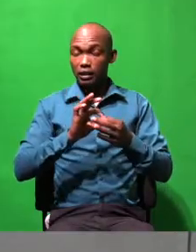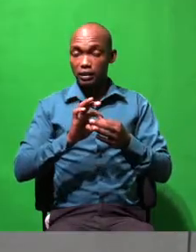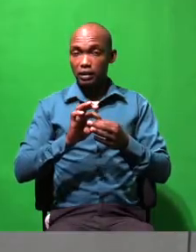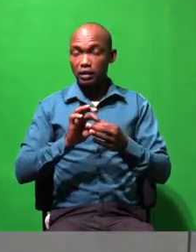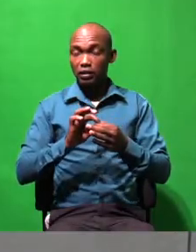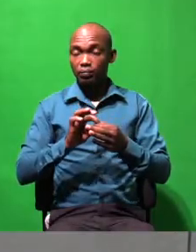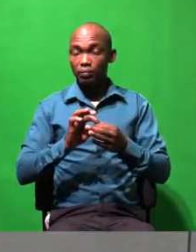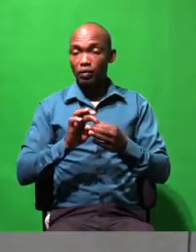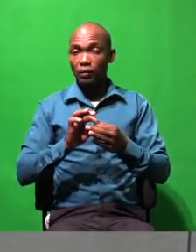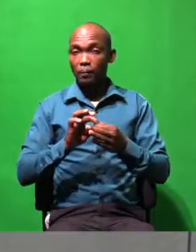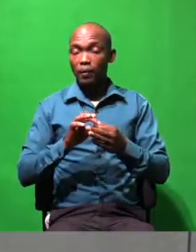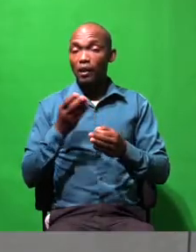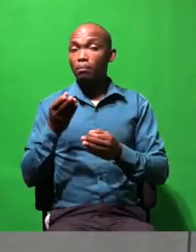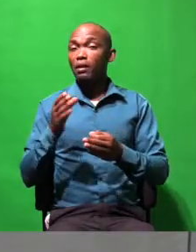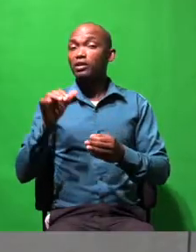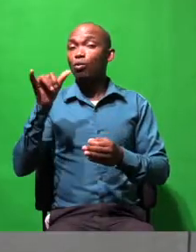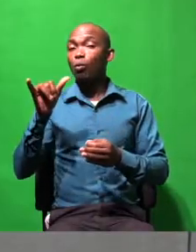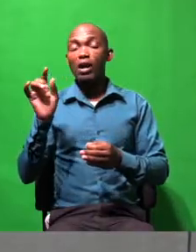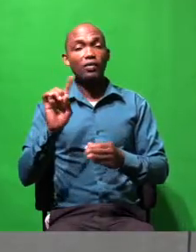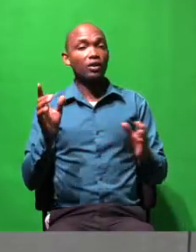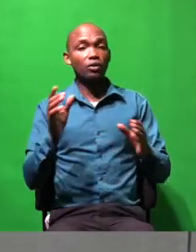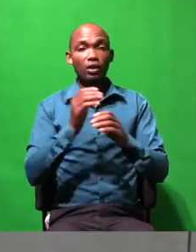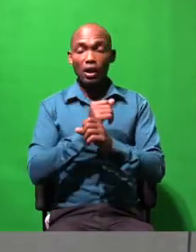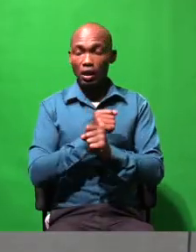Y chromosome, they don't have,